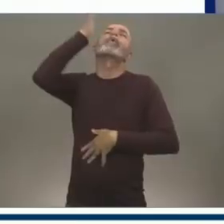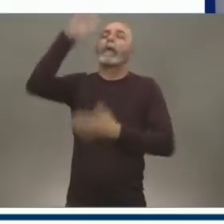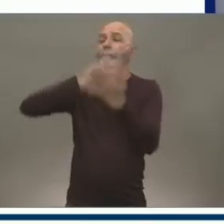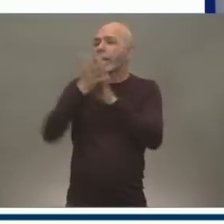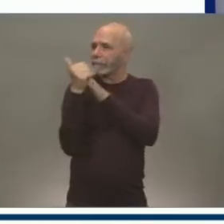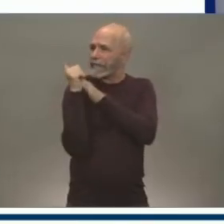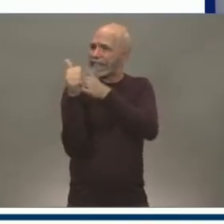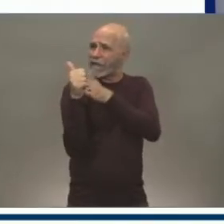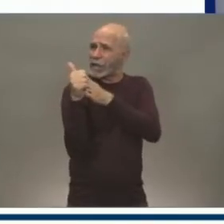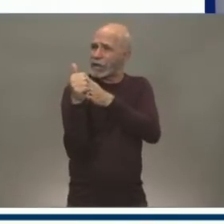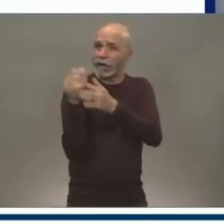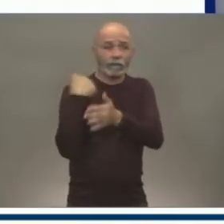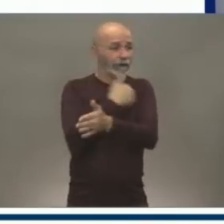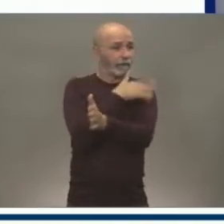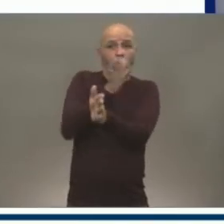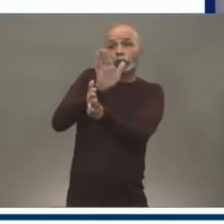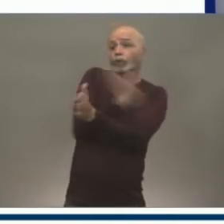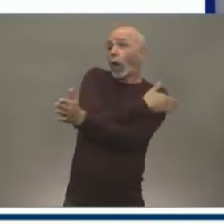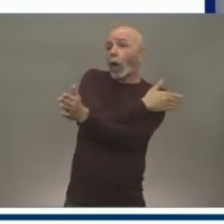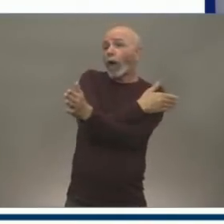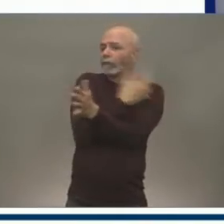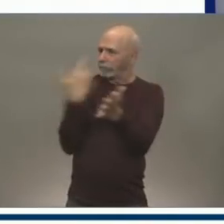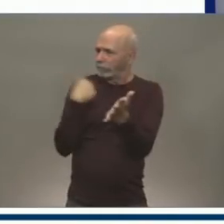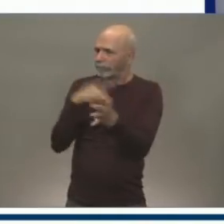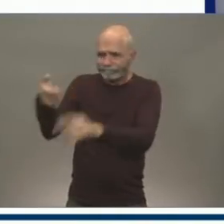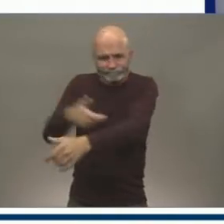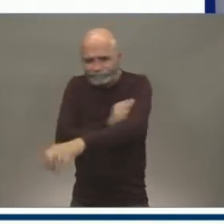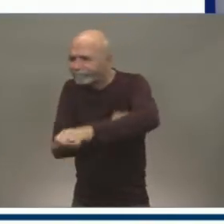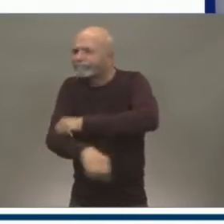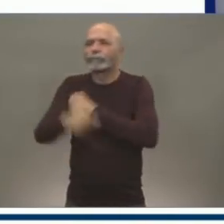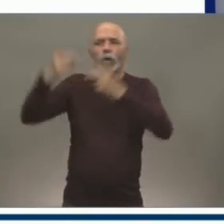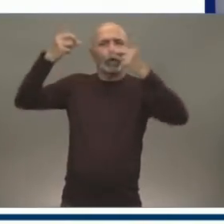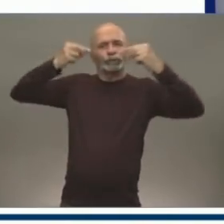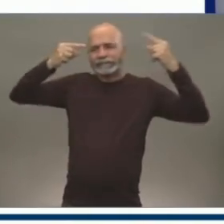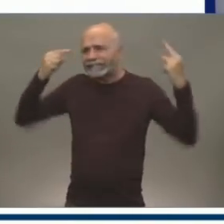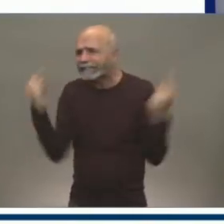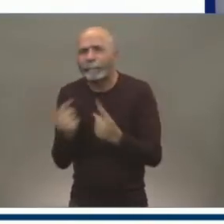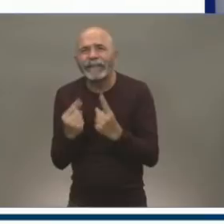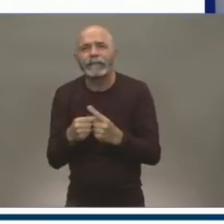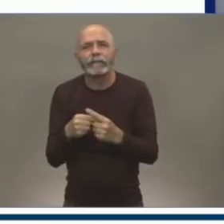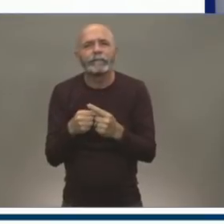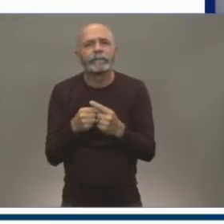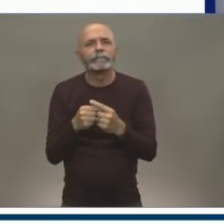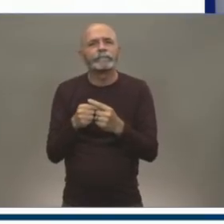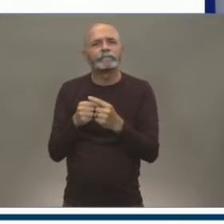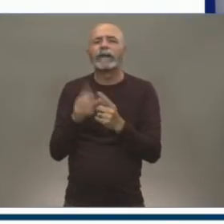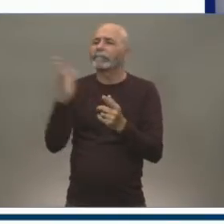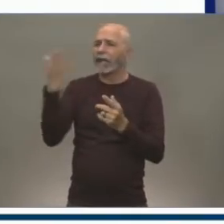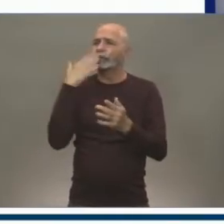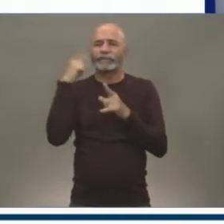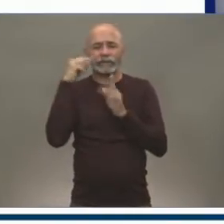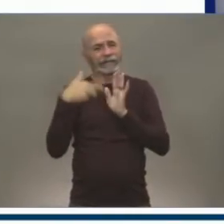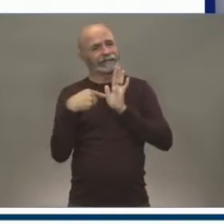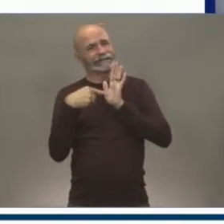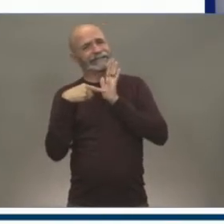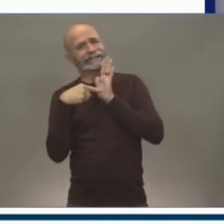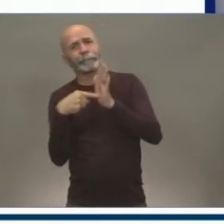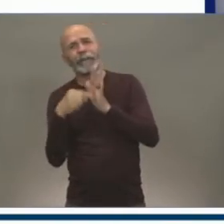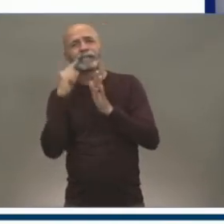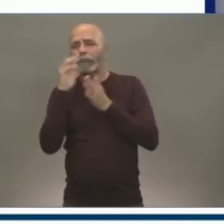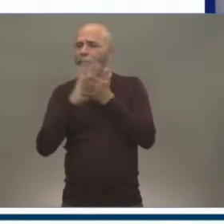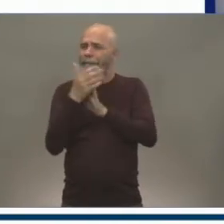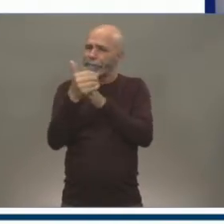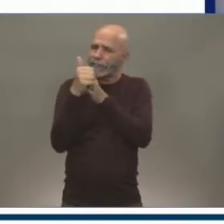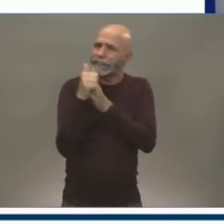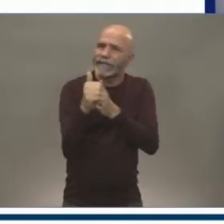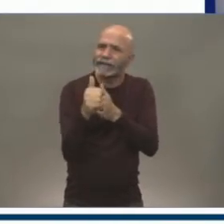protecting everyone around you and your community. And that's the best example of leadership. I want to sincerely